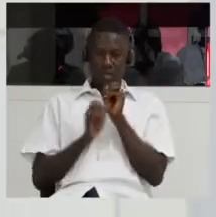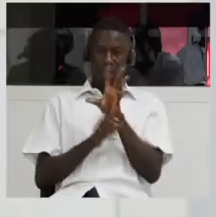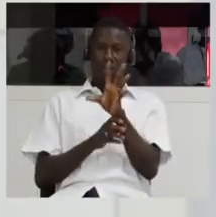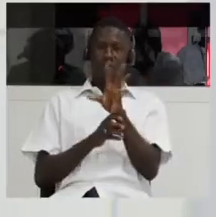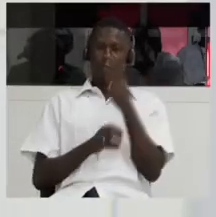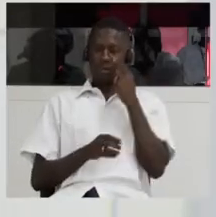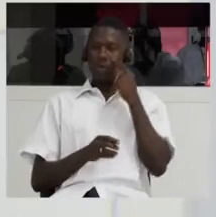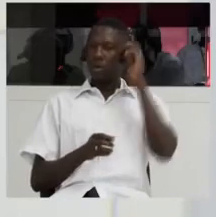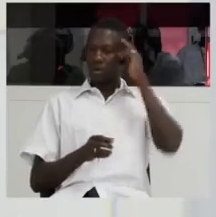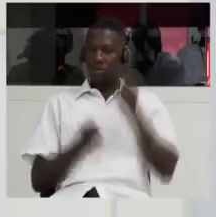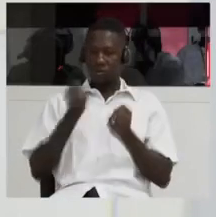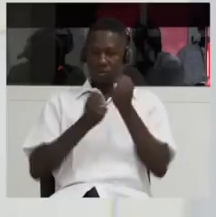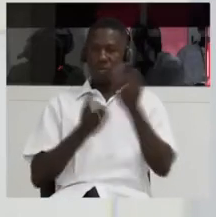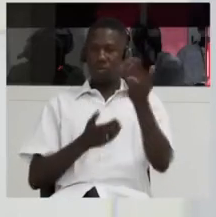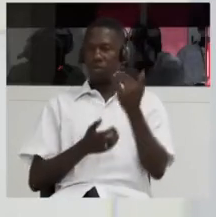took position.